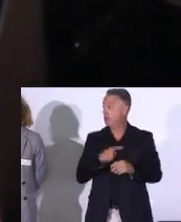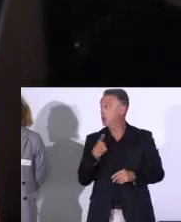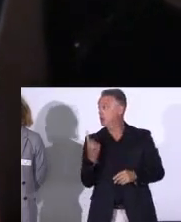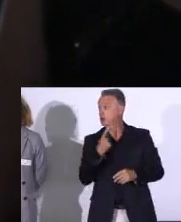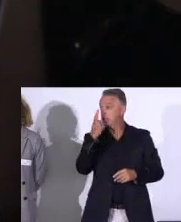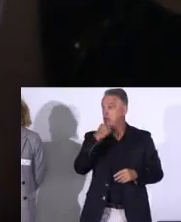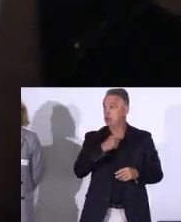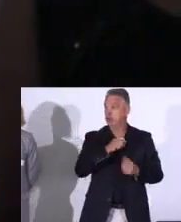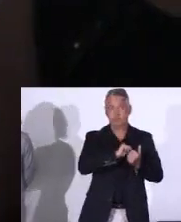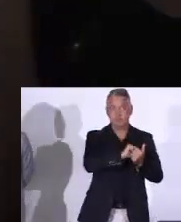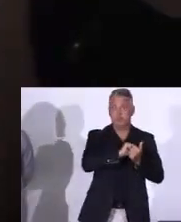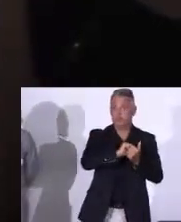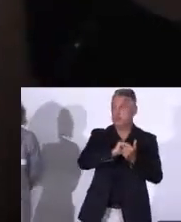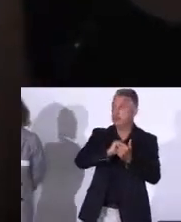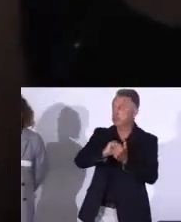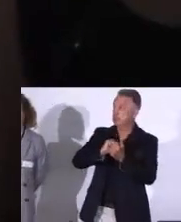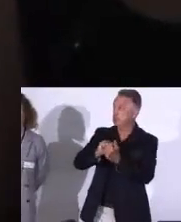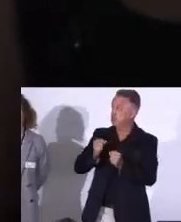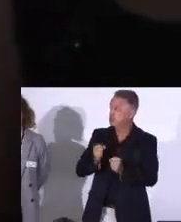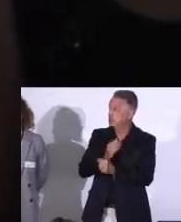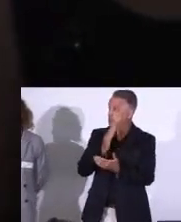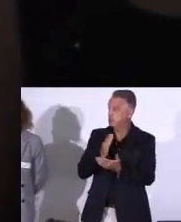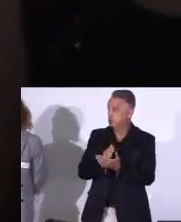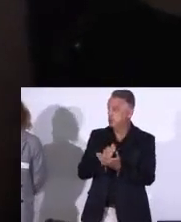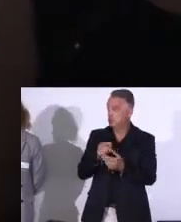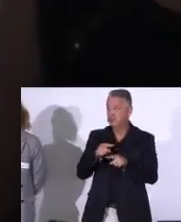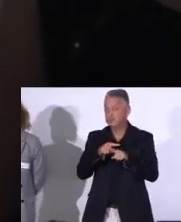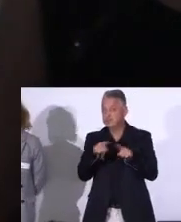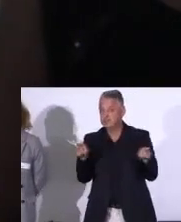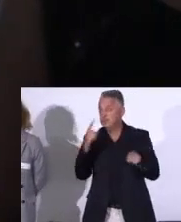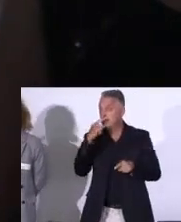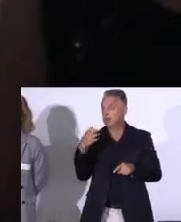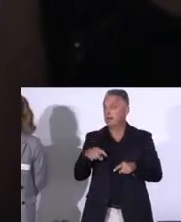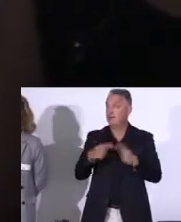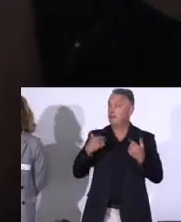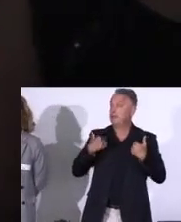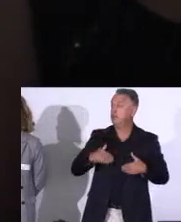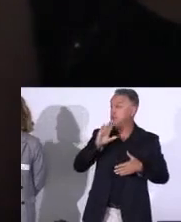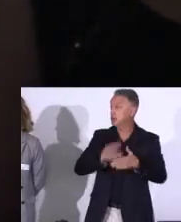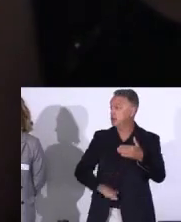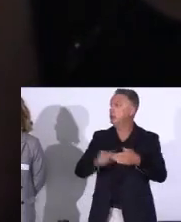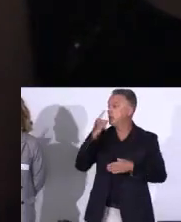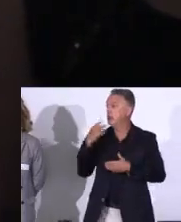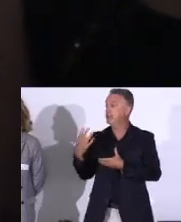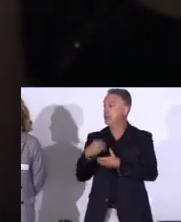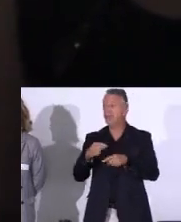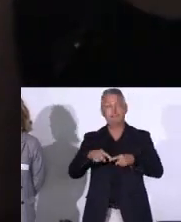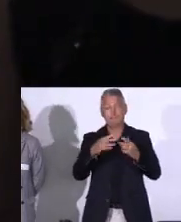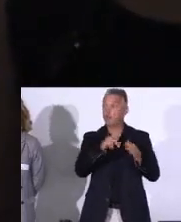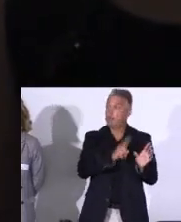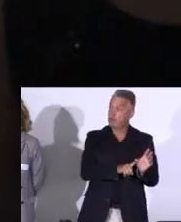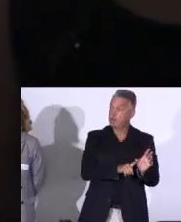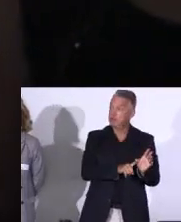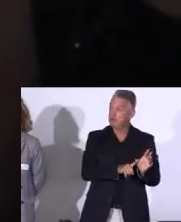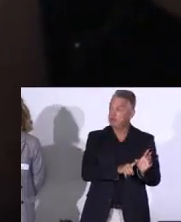can be encouraging our new projects to ensure people with different lived experience can be involved in projects from the very early